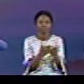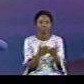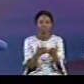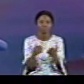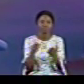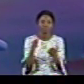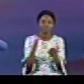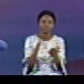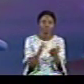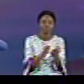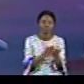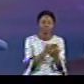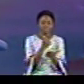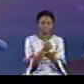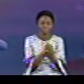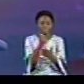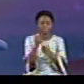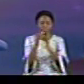Amen.